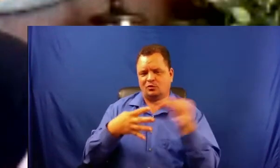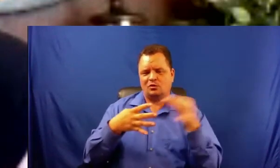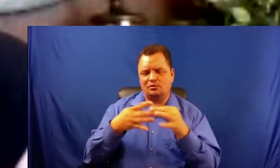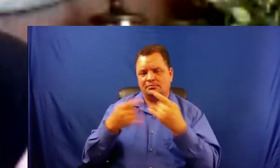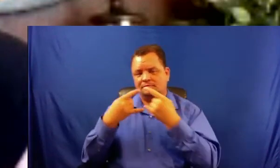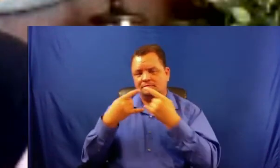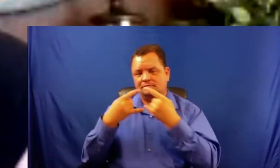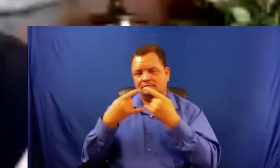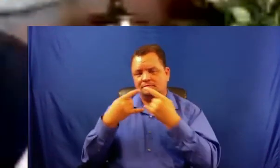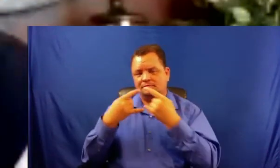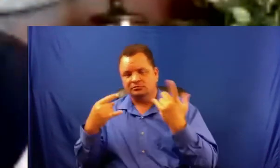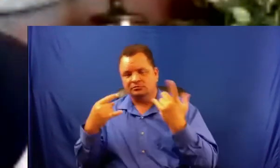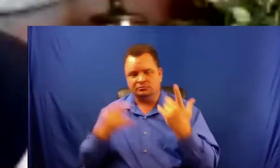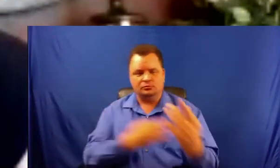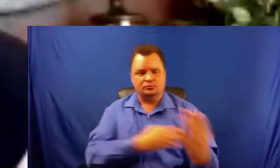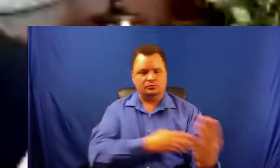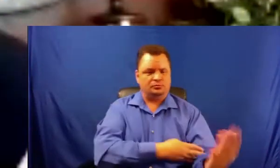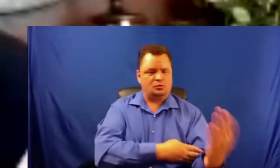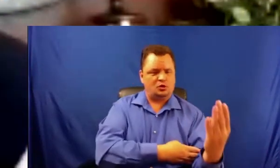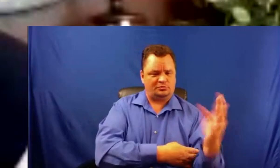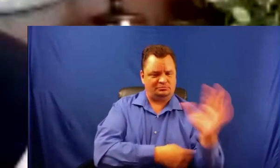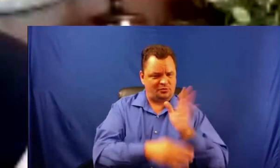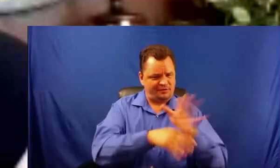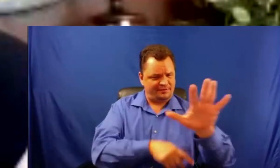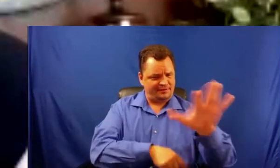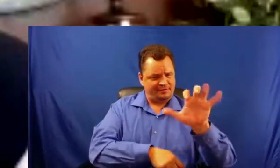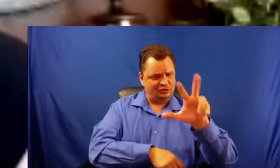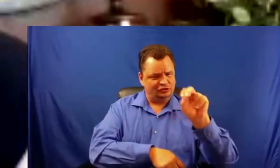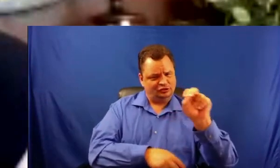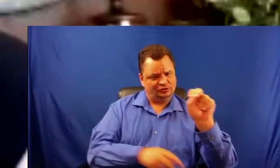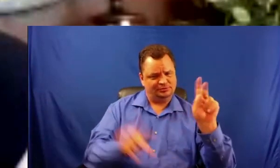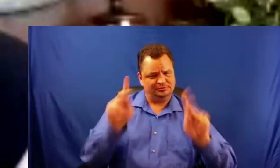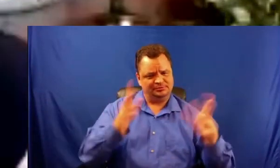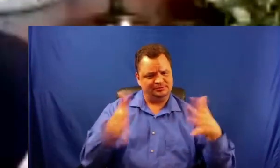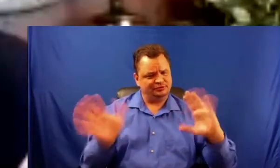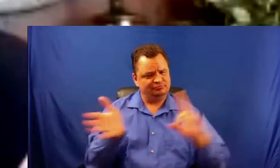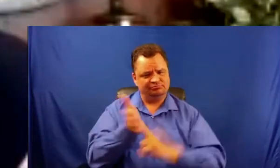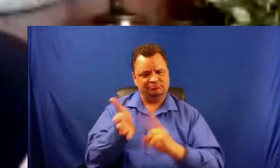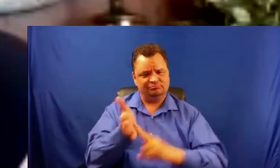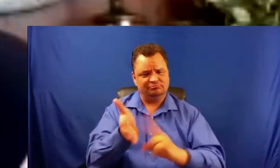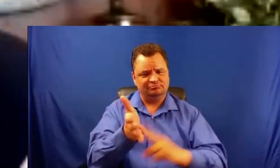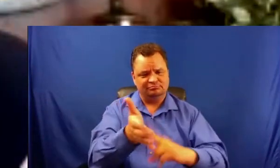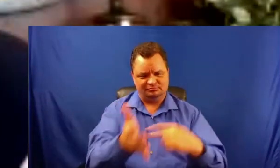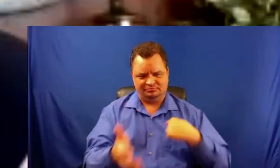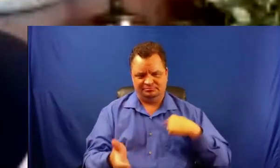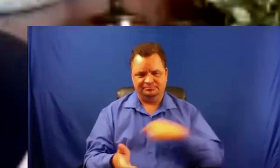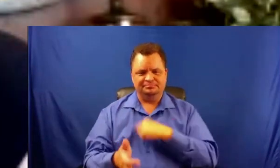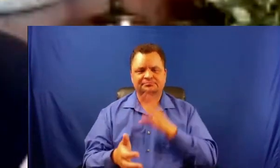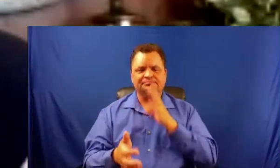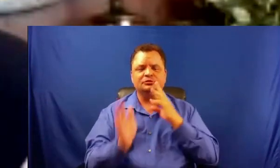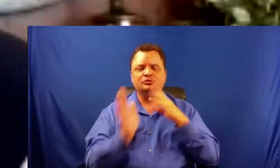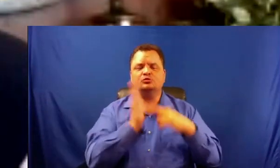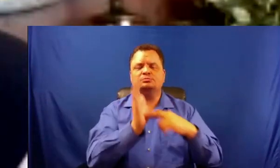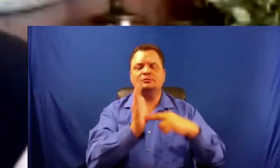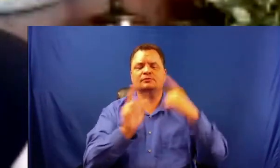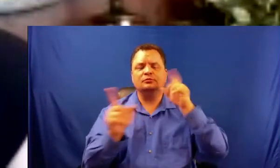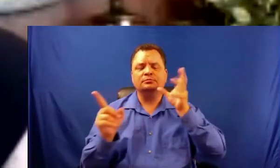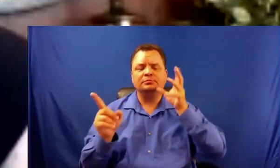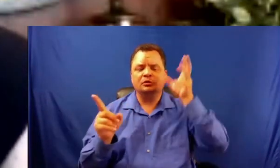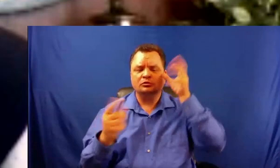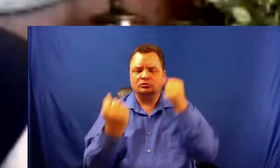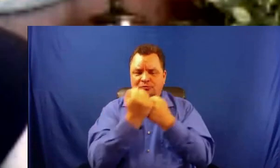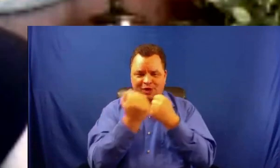received over 530 signatures. I'm speaking today to represent these voices, parents supporting mask choice for El Paso County